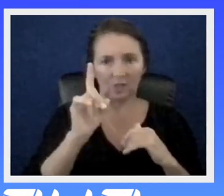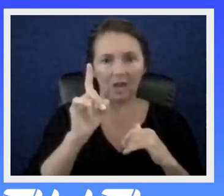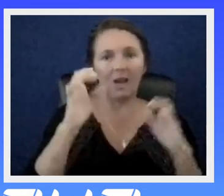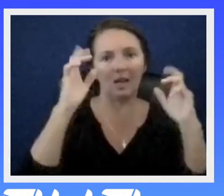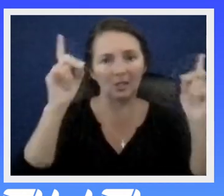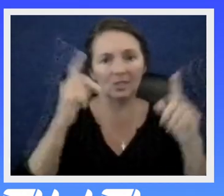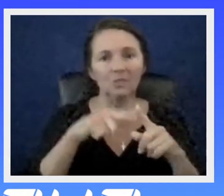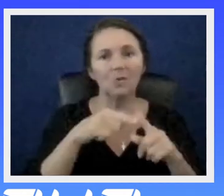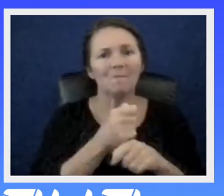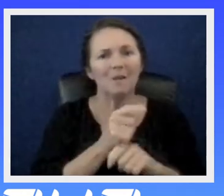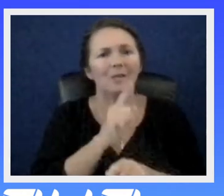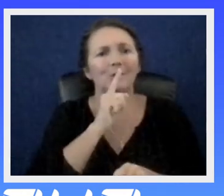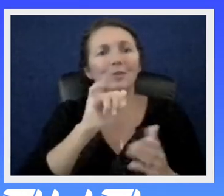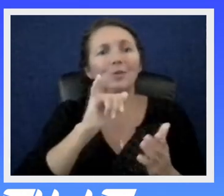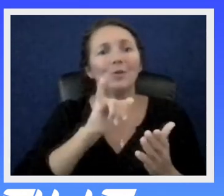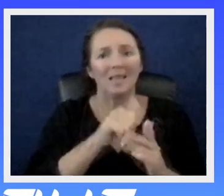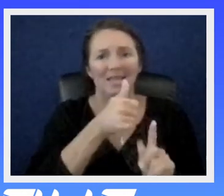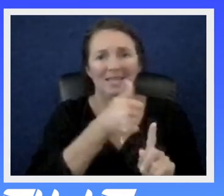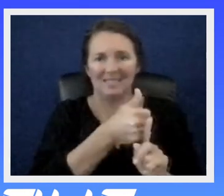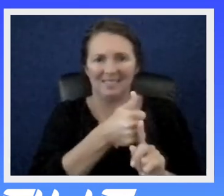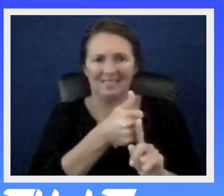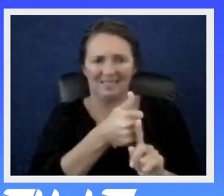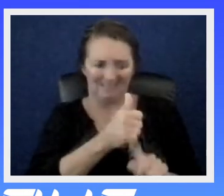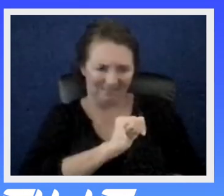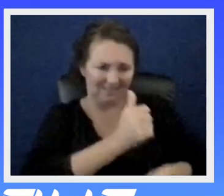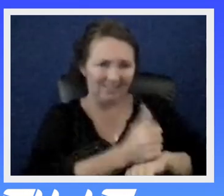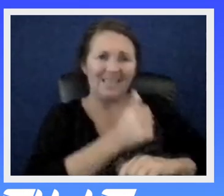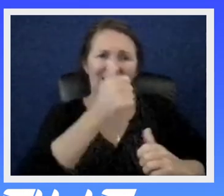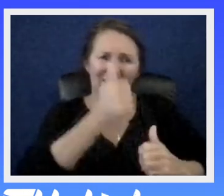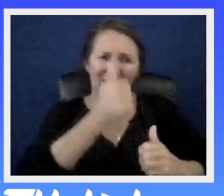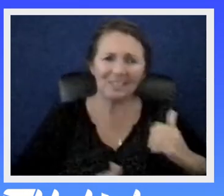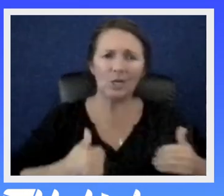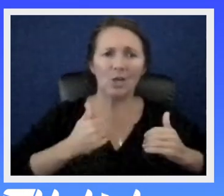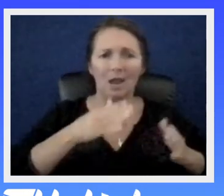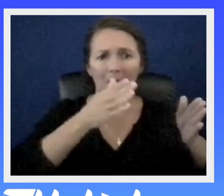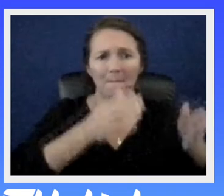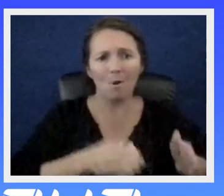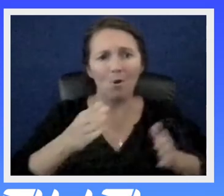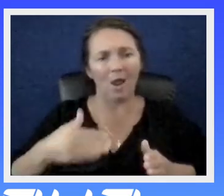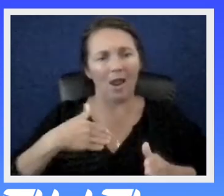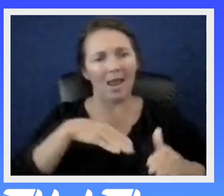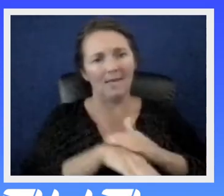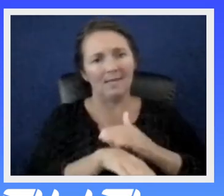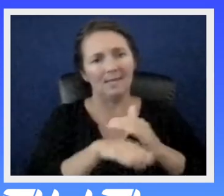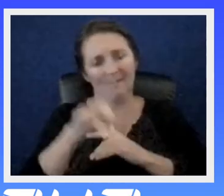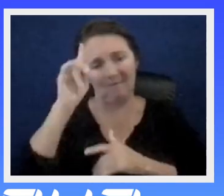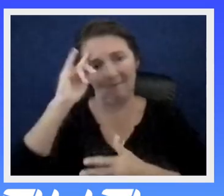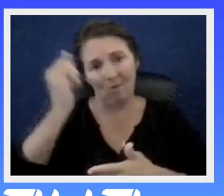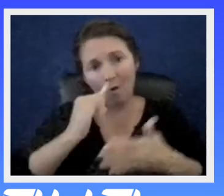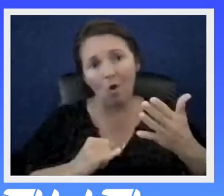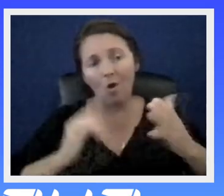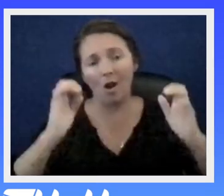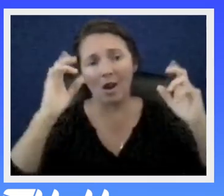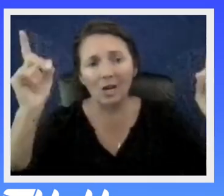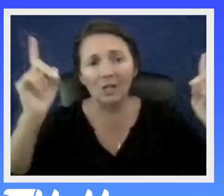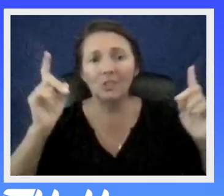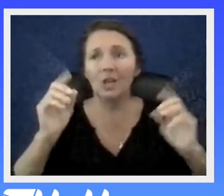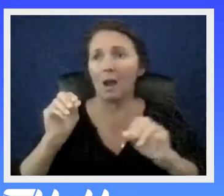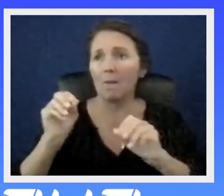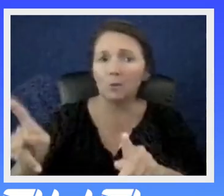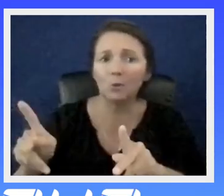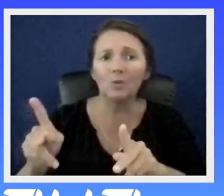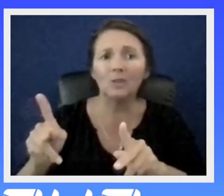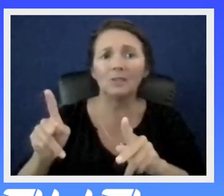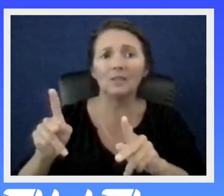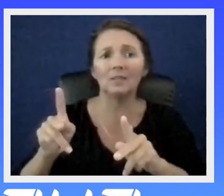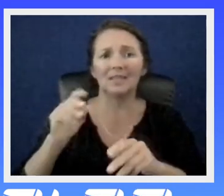ensuring as a baseline that every single young person has access to arts education and arts opportunities right in